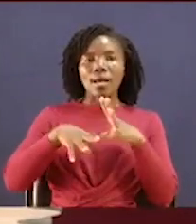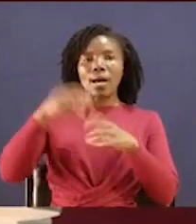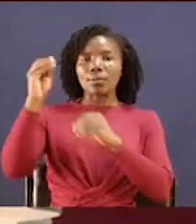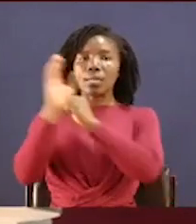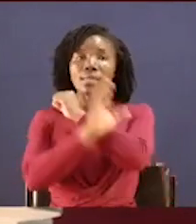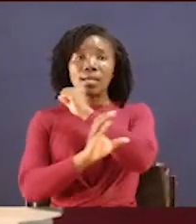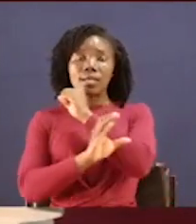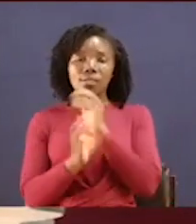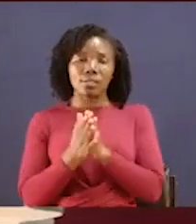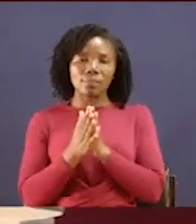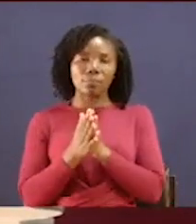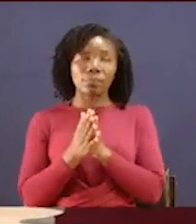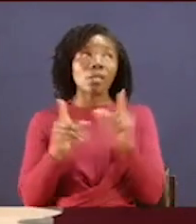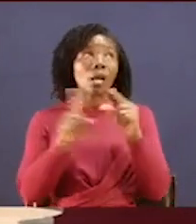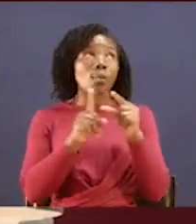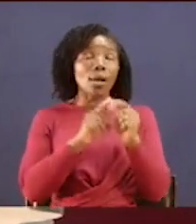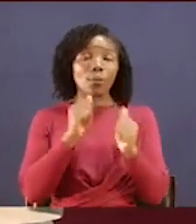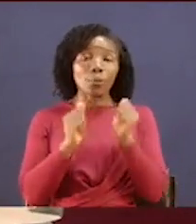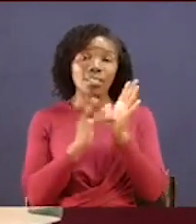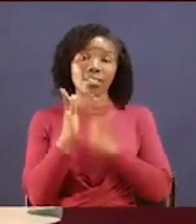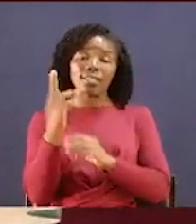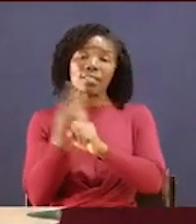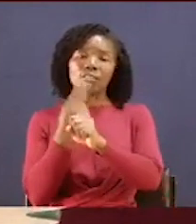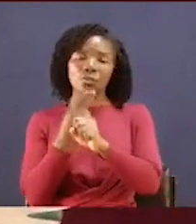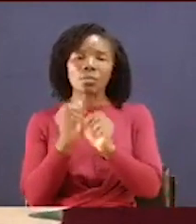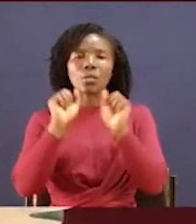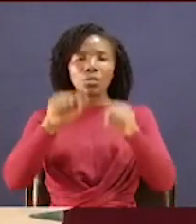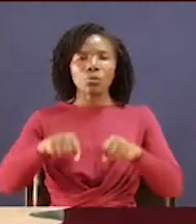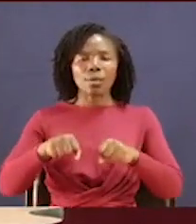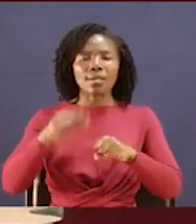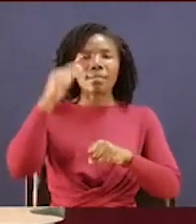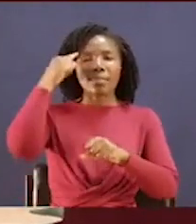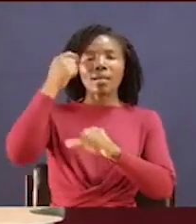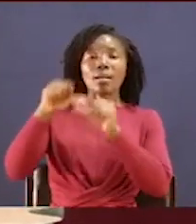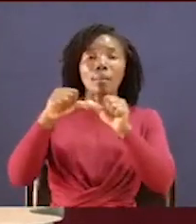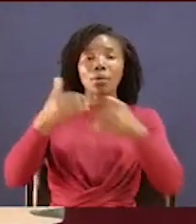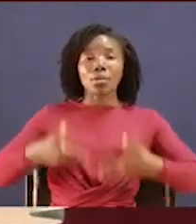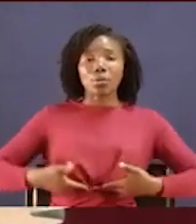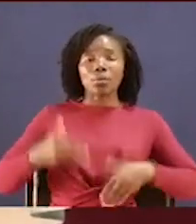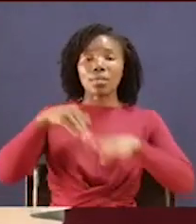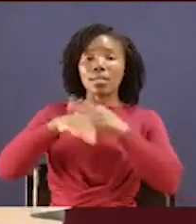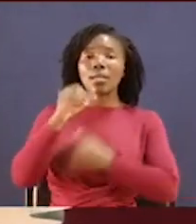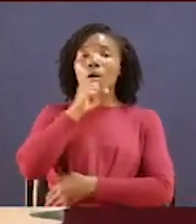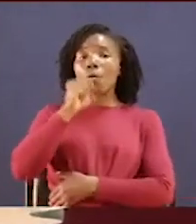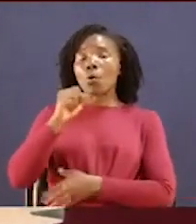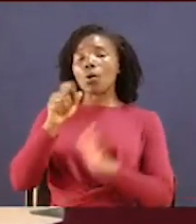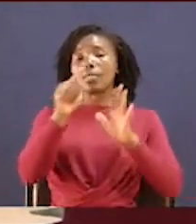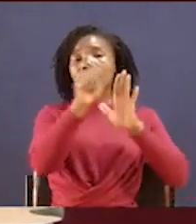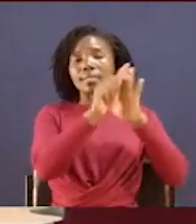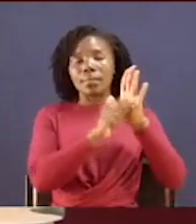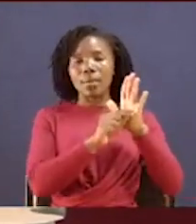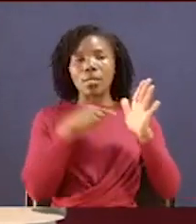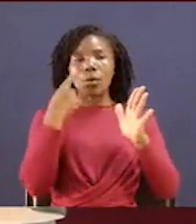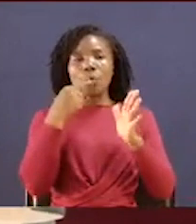of Daniel? Does a statement like this by Jesus take you back to some young people in the Old Testament and who actually made a